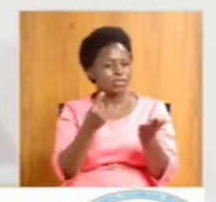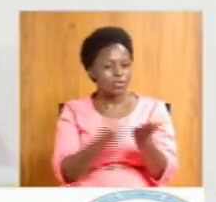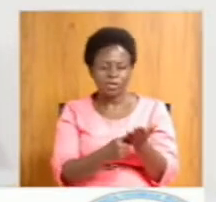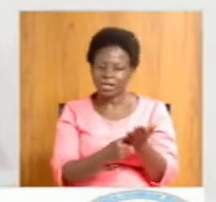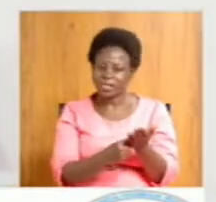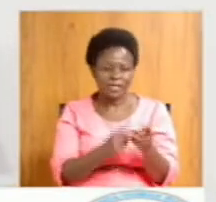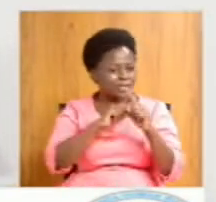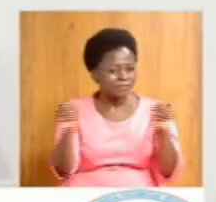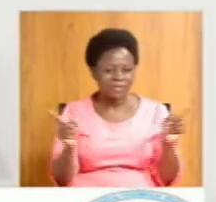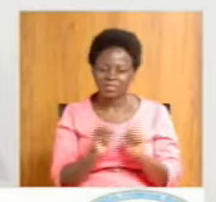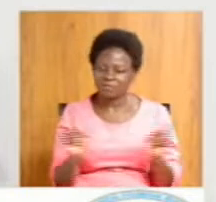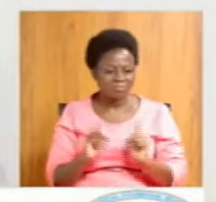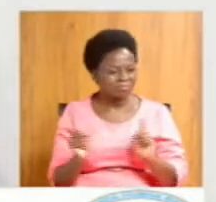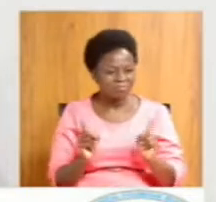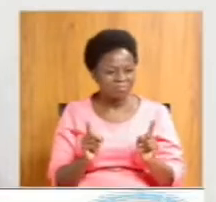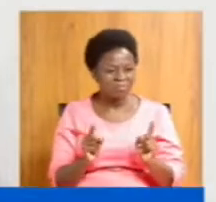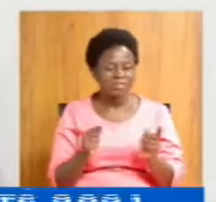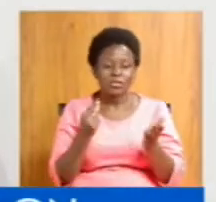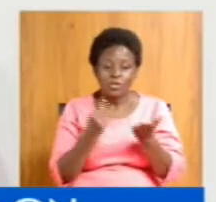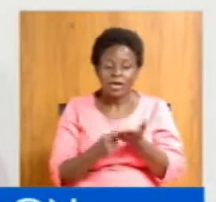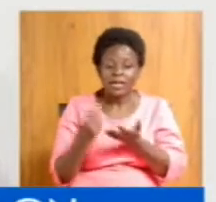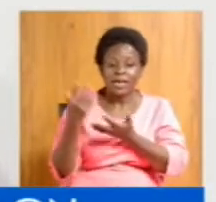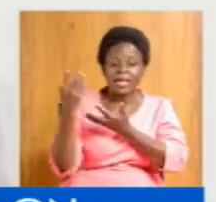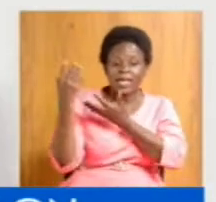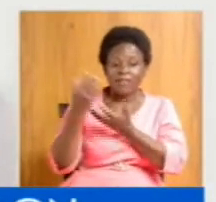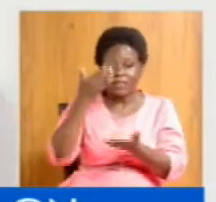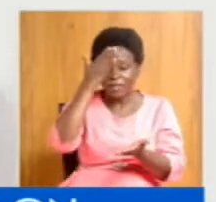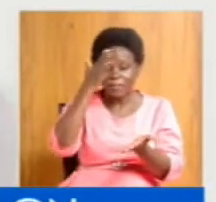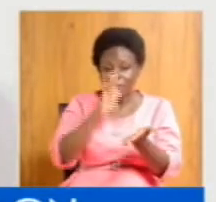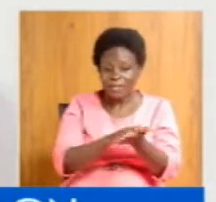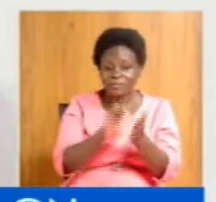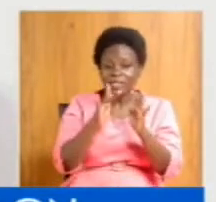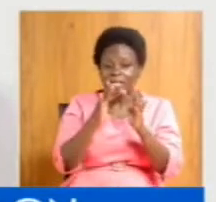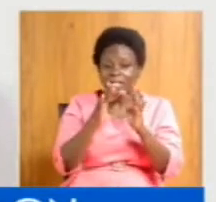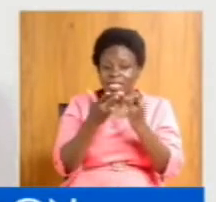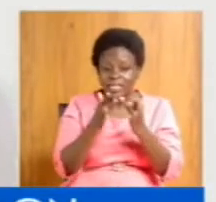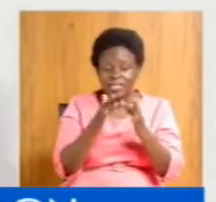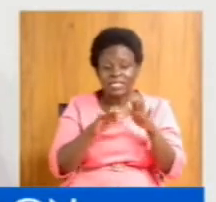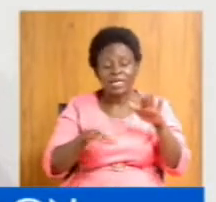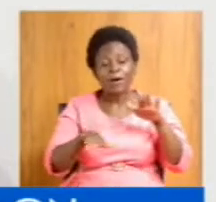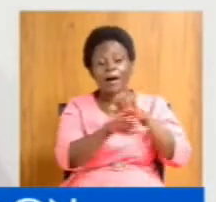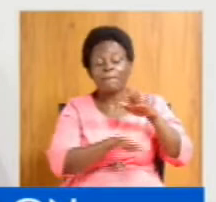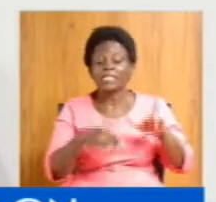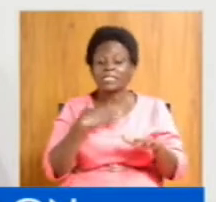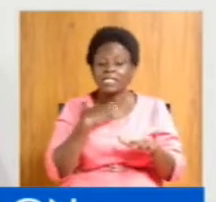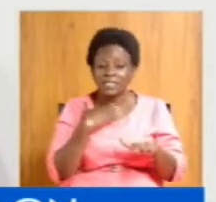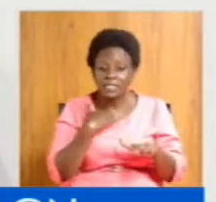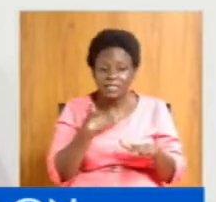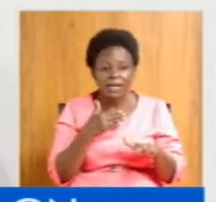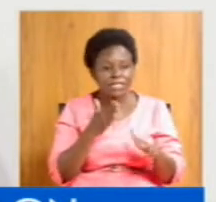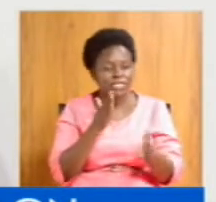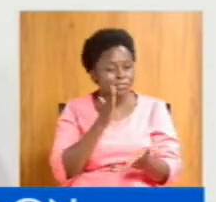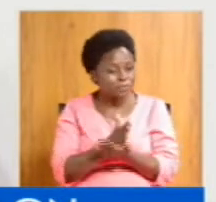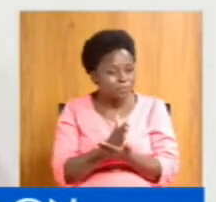is not an outlier. Uganda heavily believes that Internet is now a basic need, and